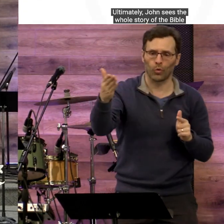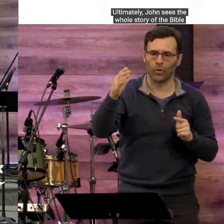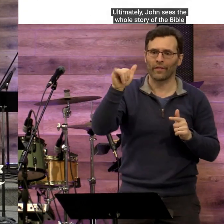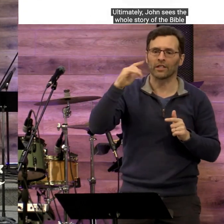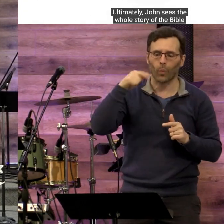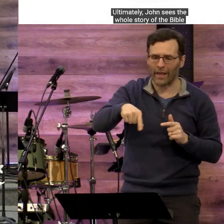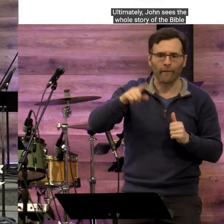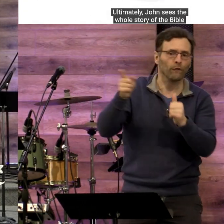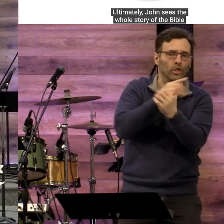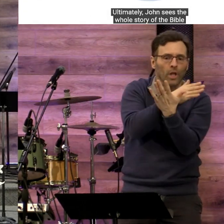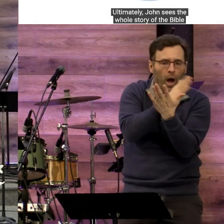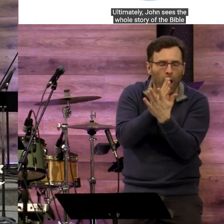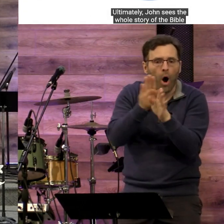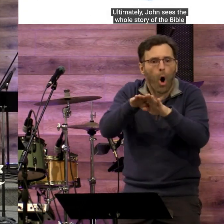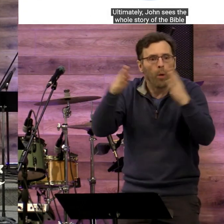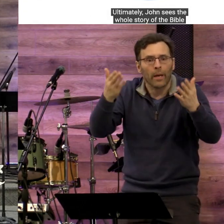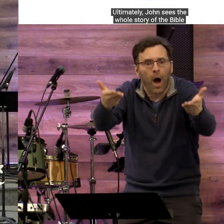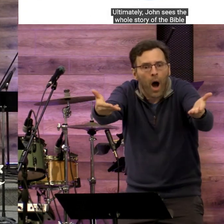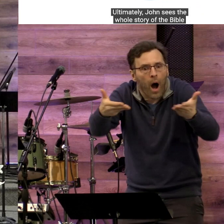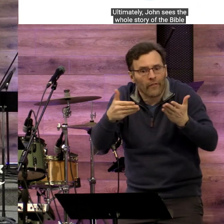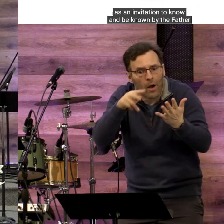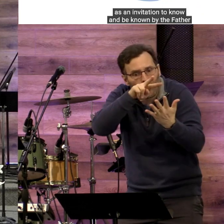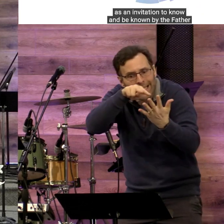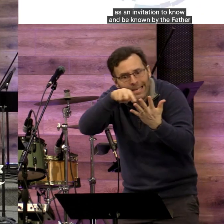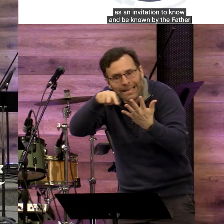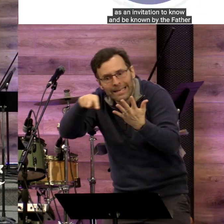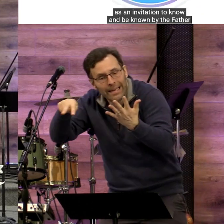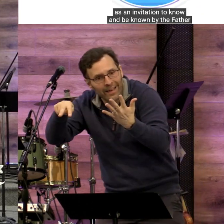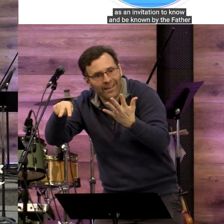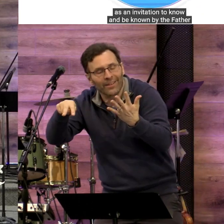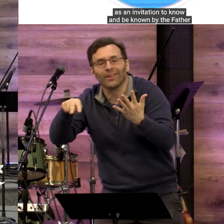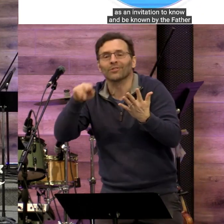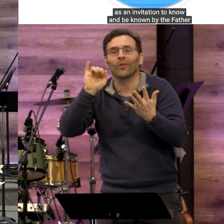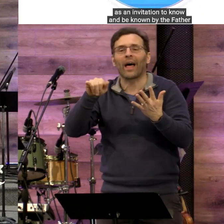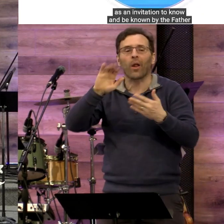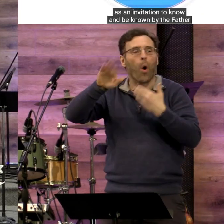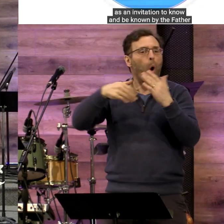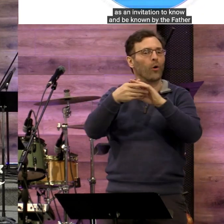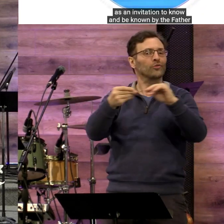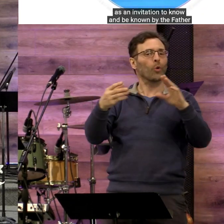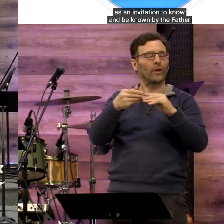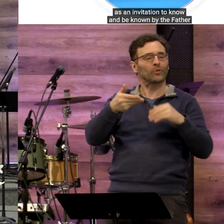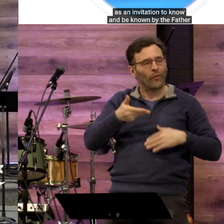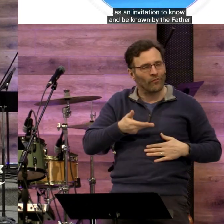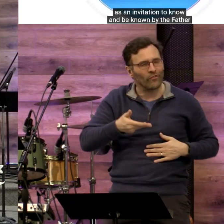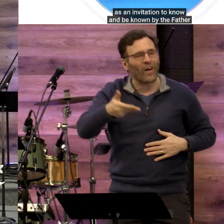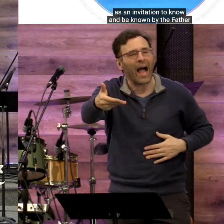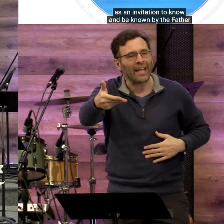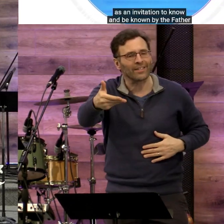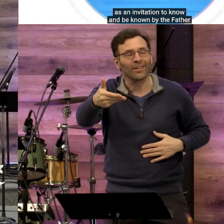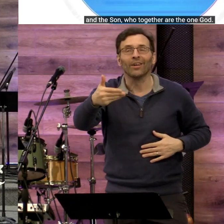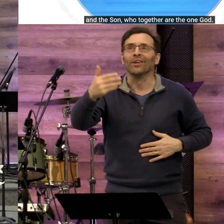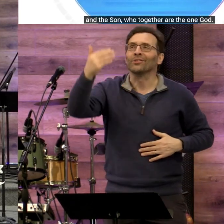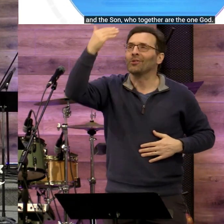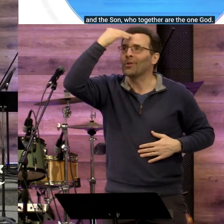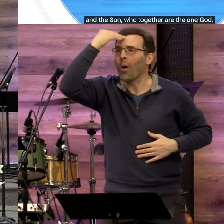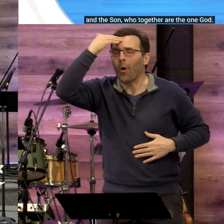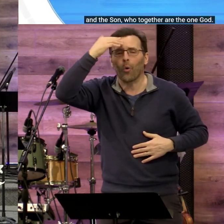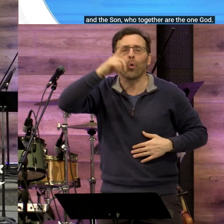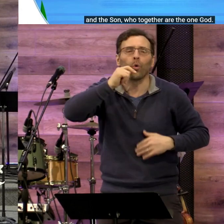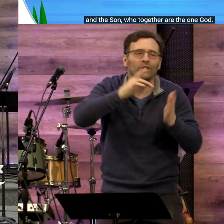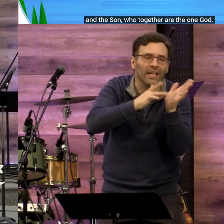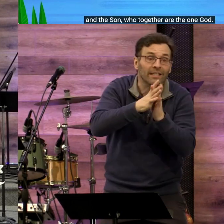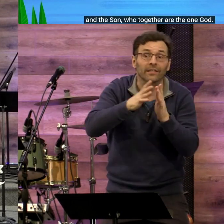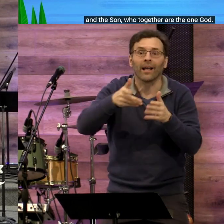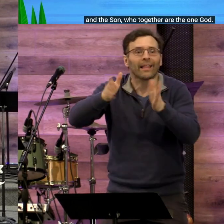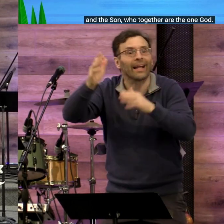Ultimately, John sees the whole story of the Bible as an invitation to know and be known by the Father and the Son, who